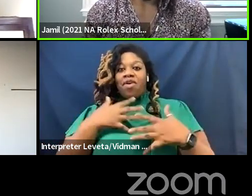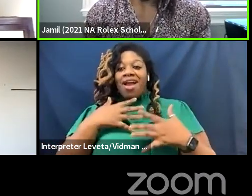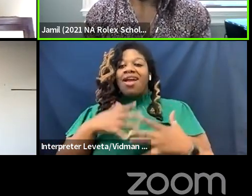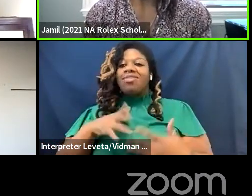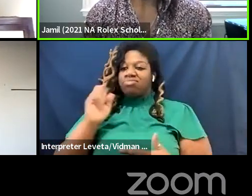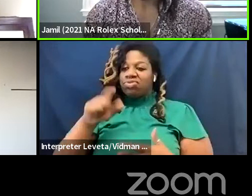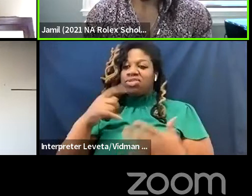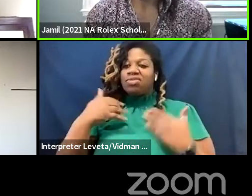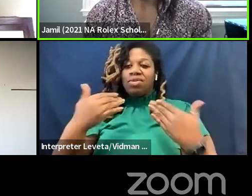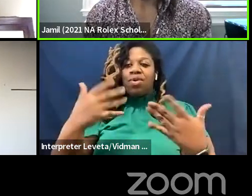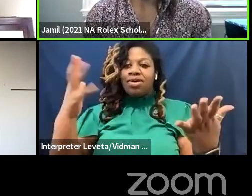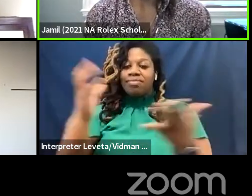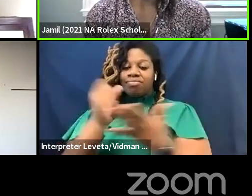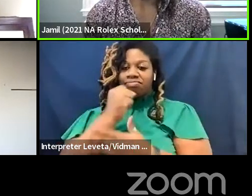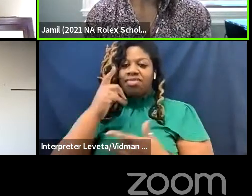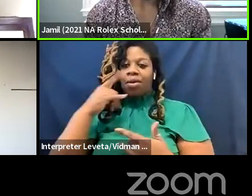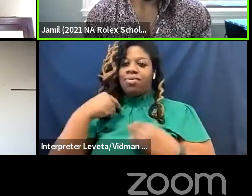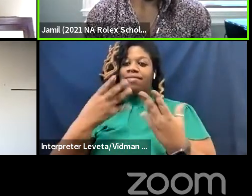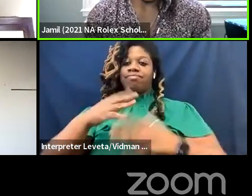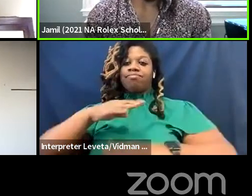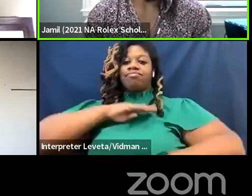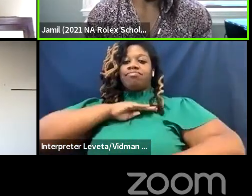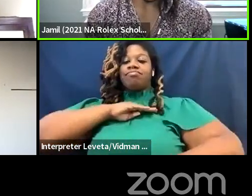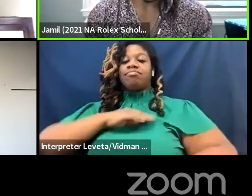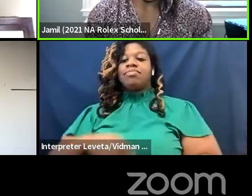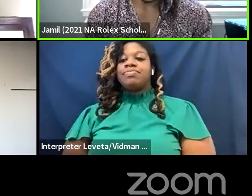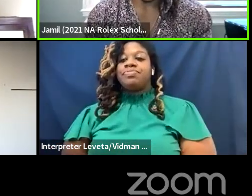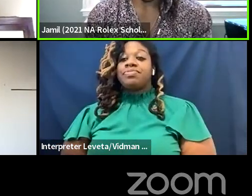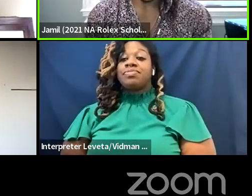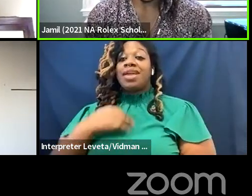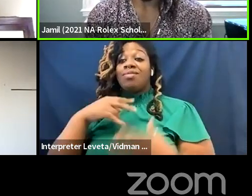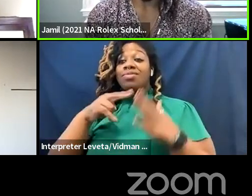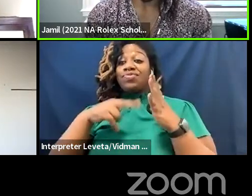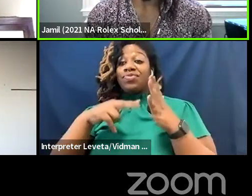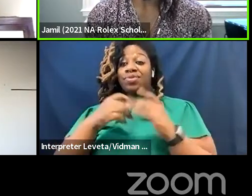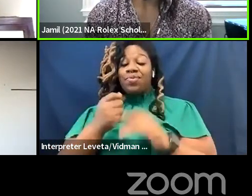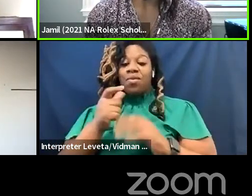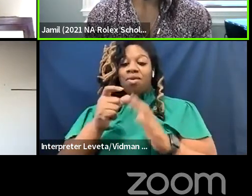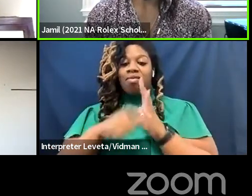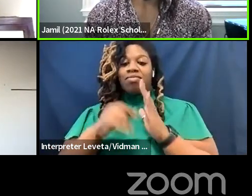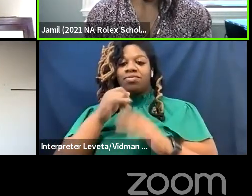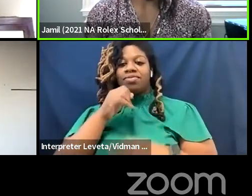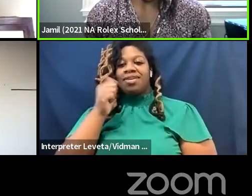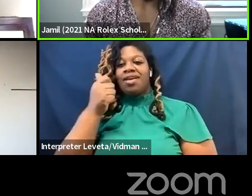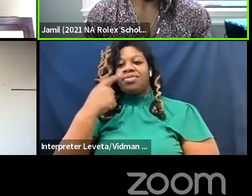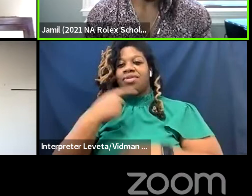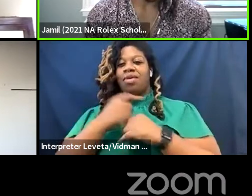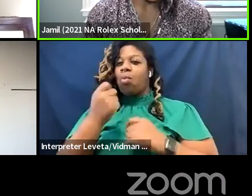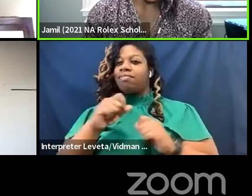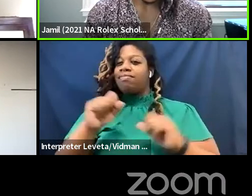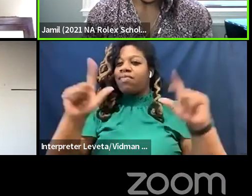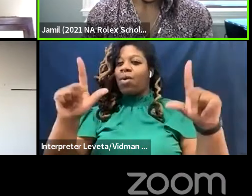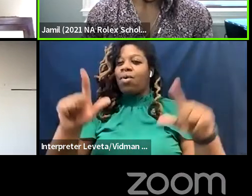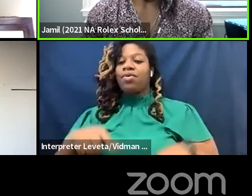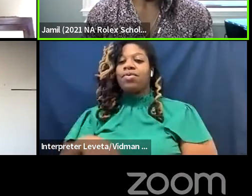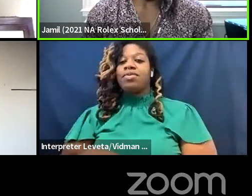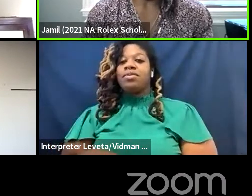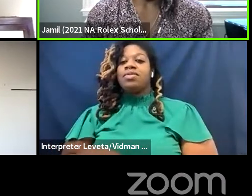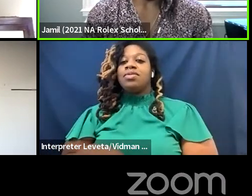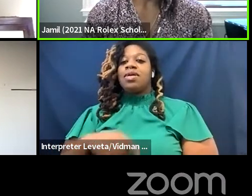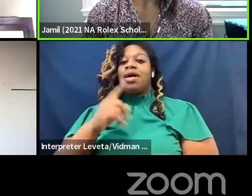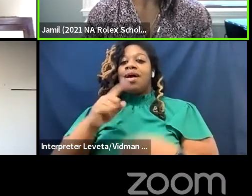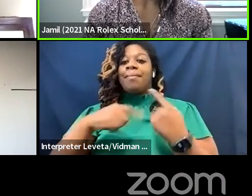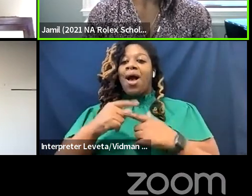you. I was reading a blog post the other day about skydiving,